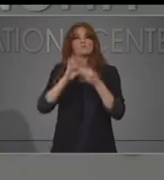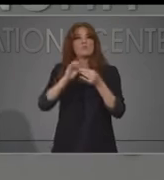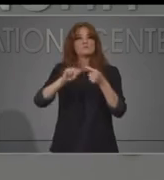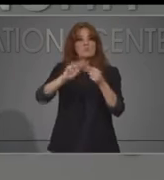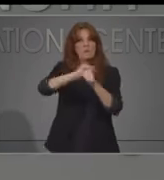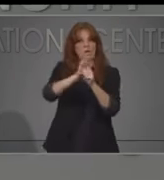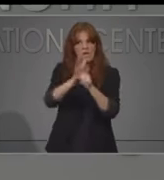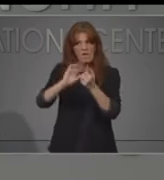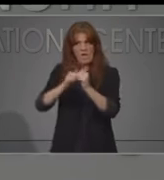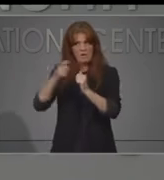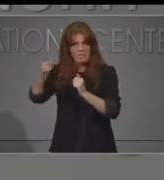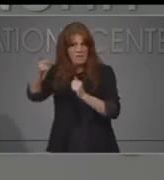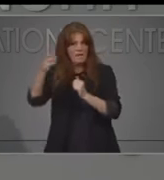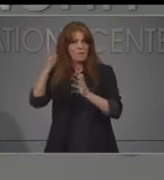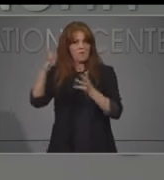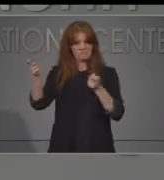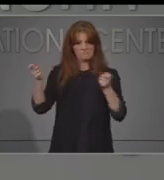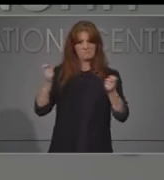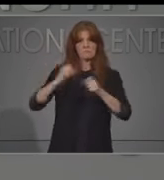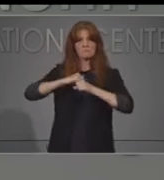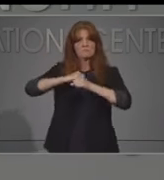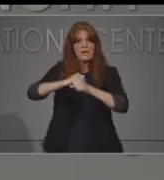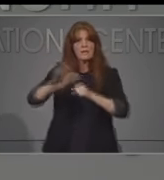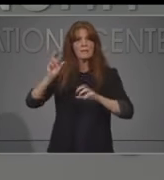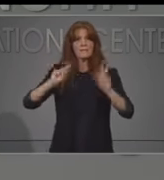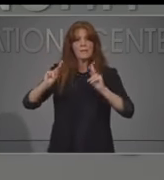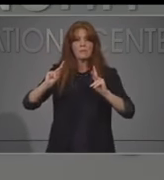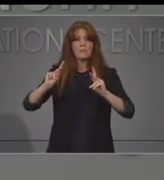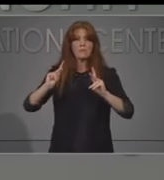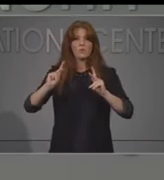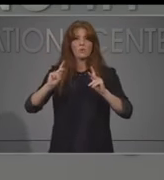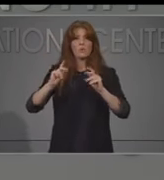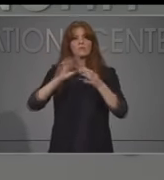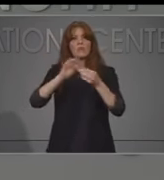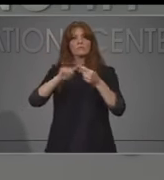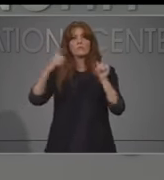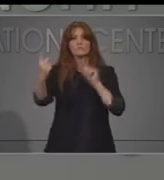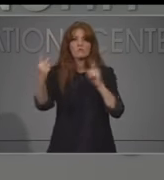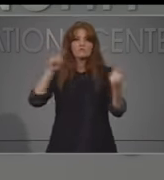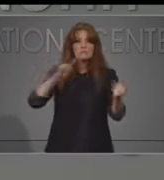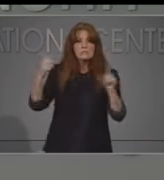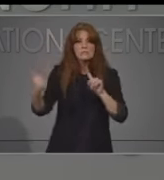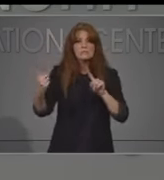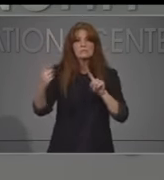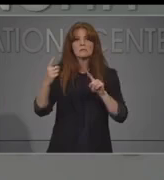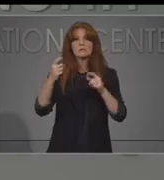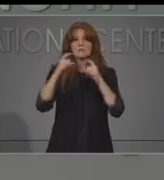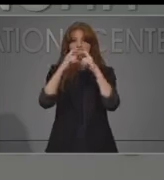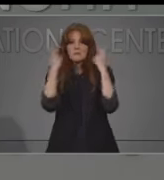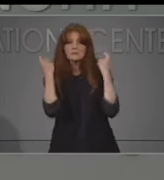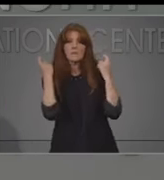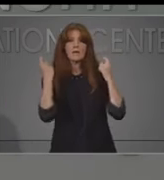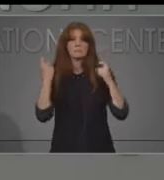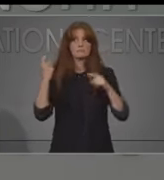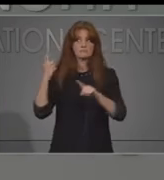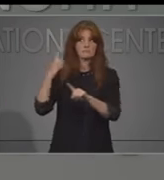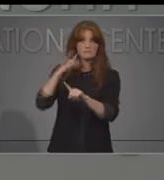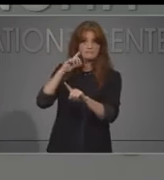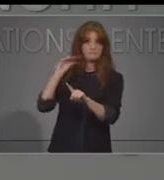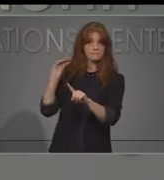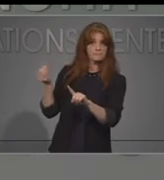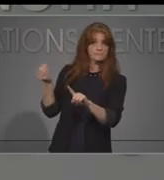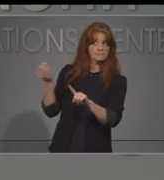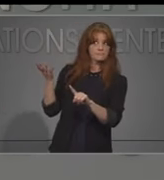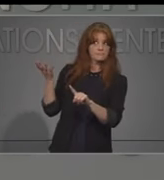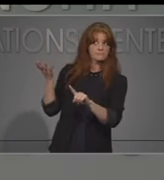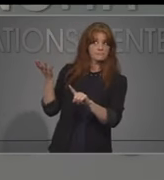how they would take steps to protect people, about social distancing and face masks, and we have not heard a response